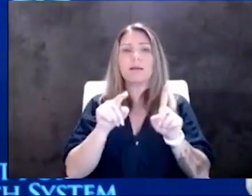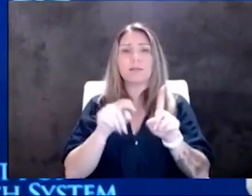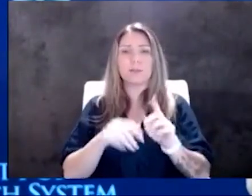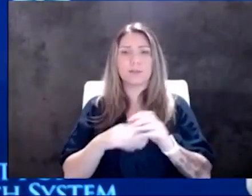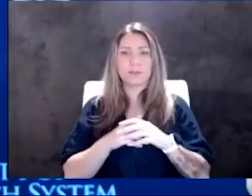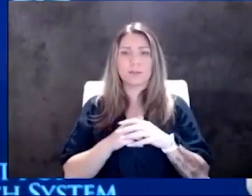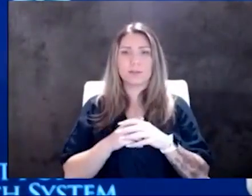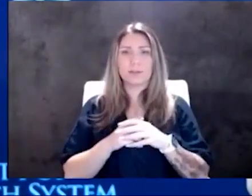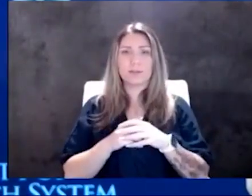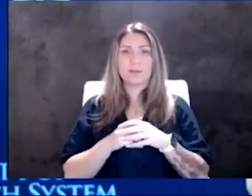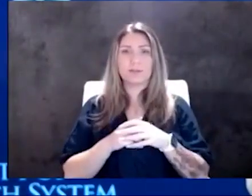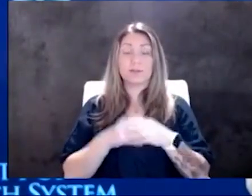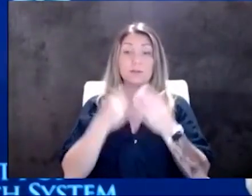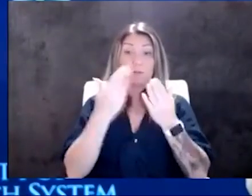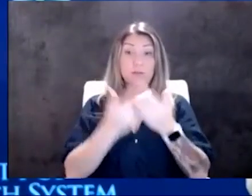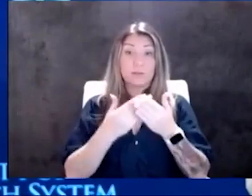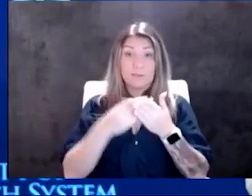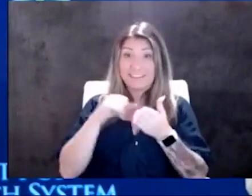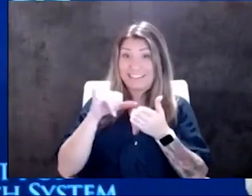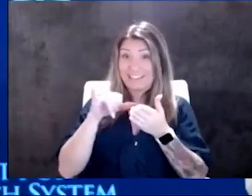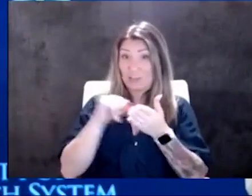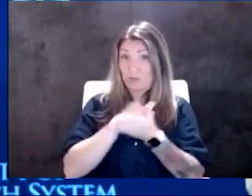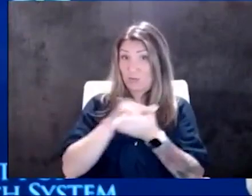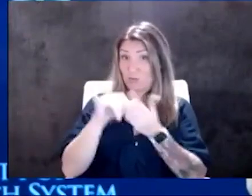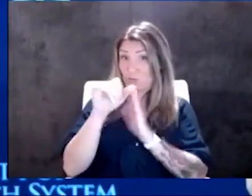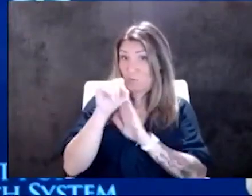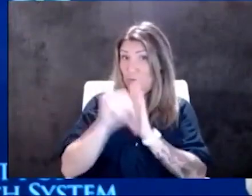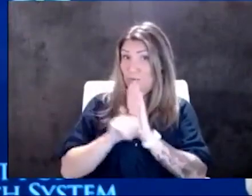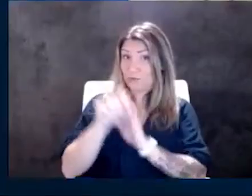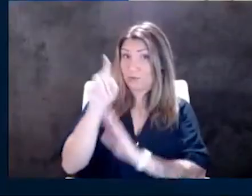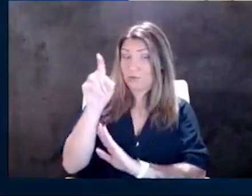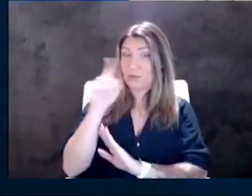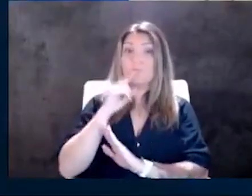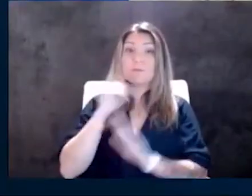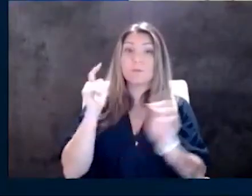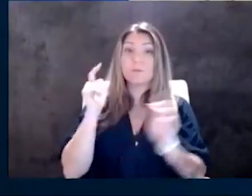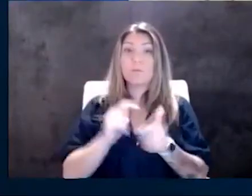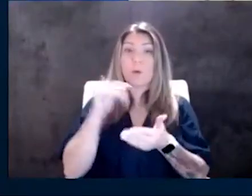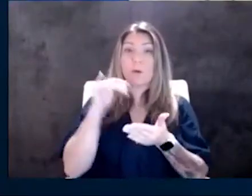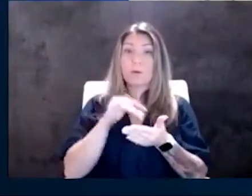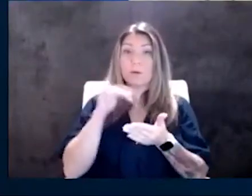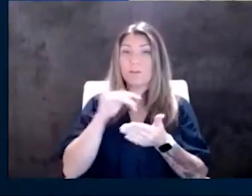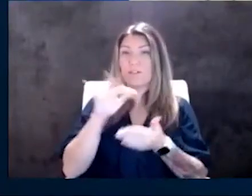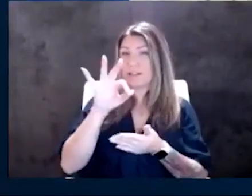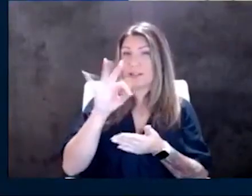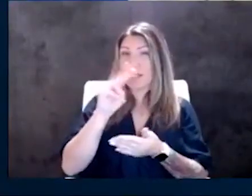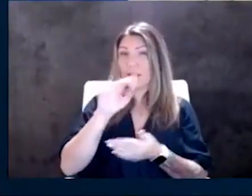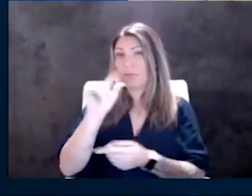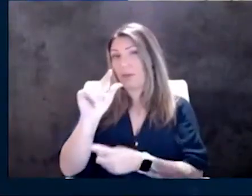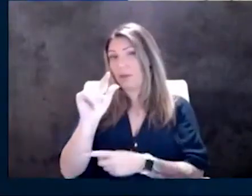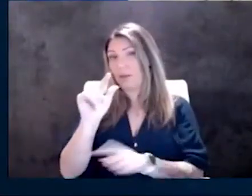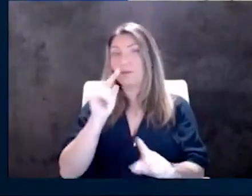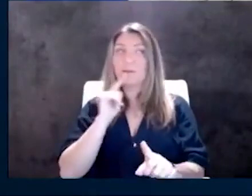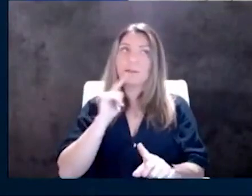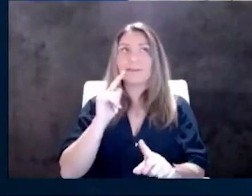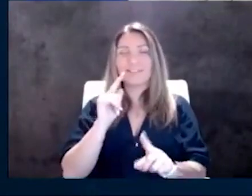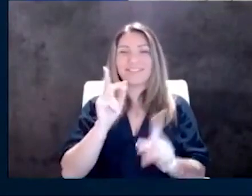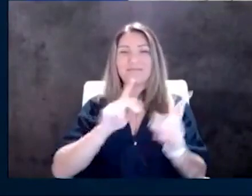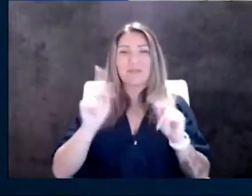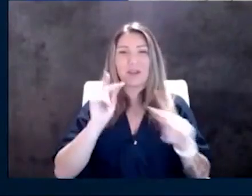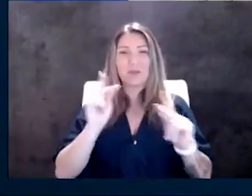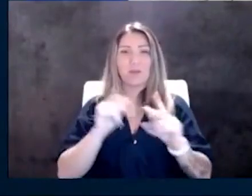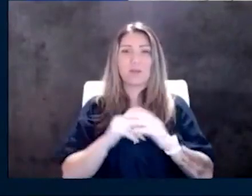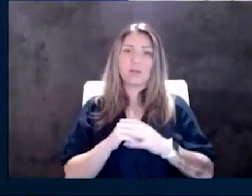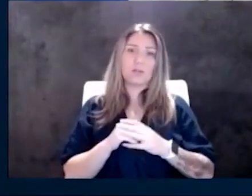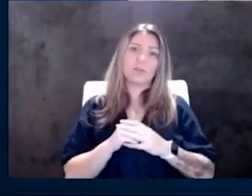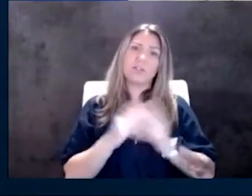evidence in New York State, Hawkeye, where they did a small study of 9 million folks or so, small study, but 9 million, suggesting that